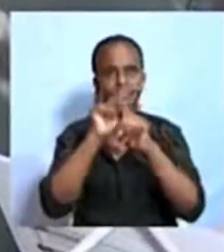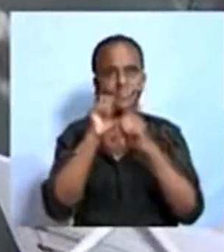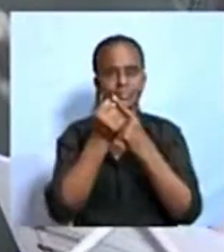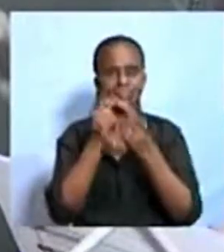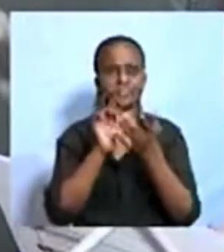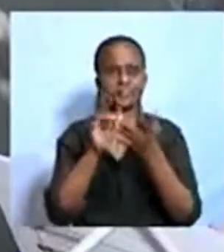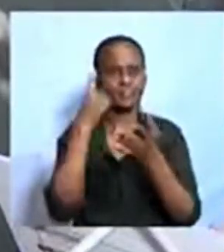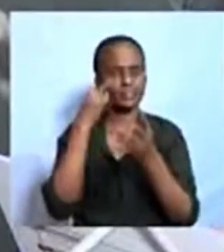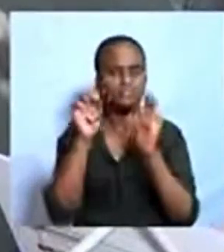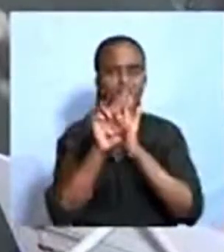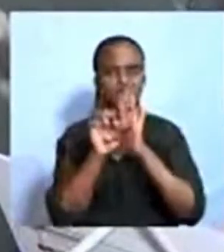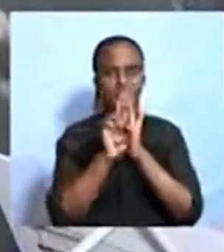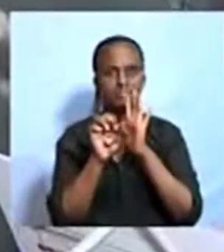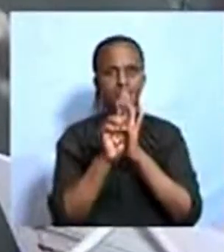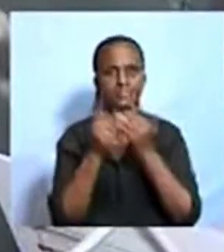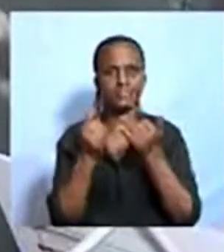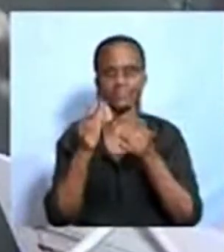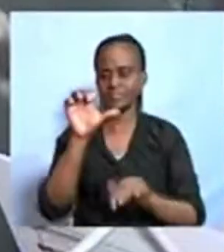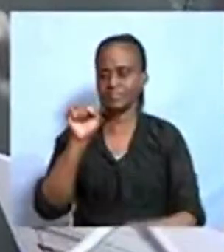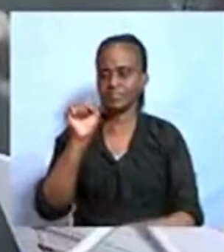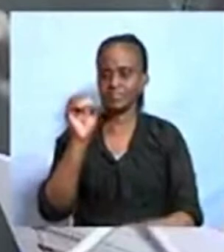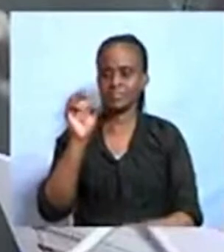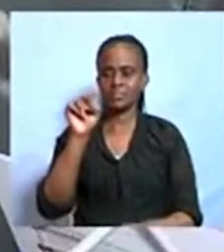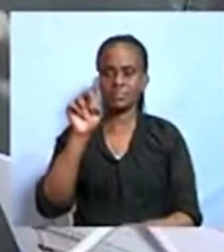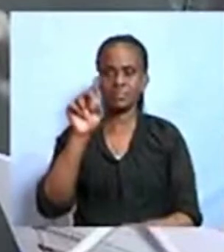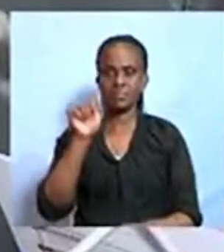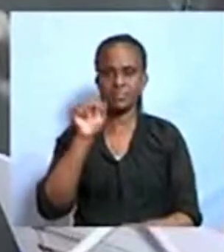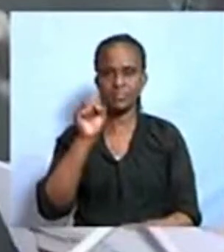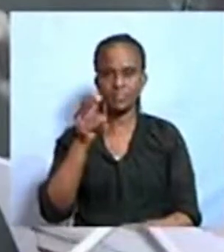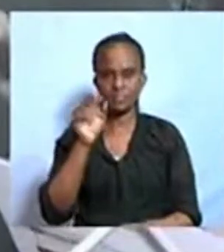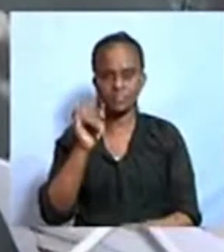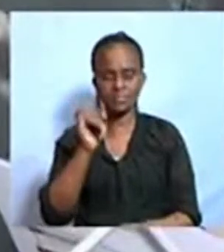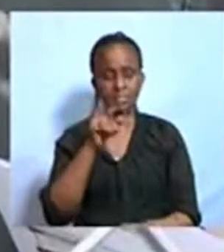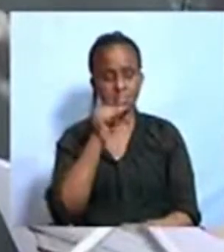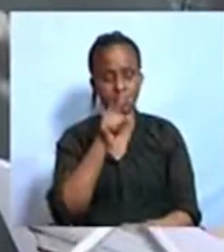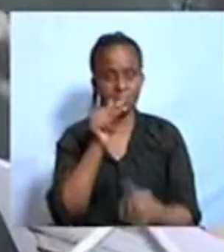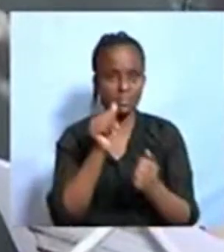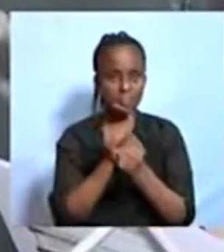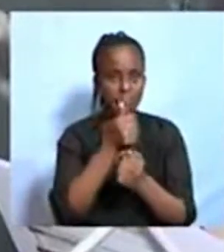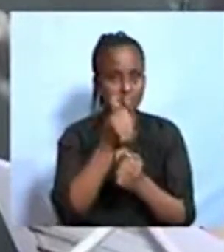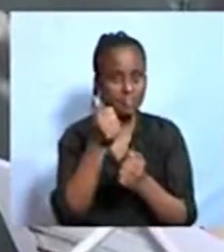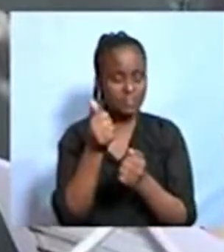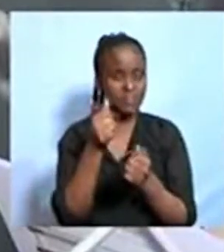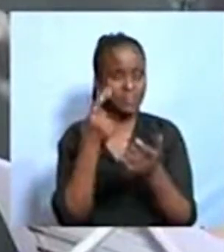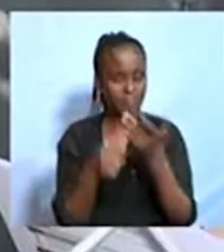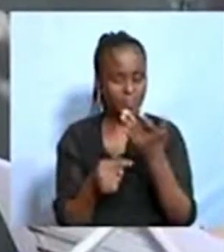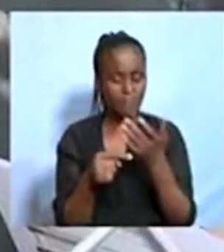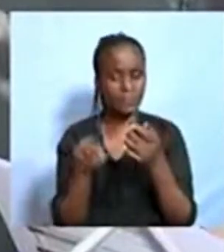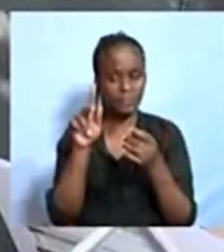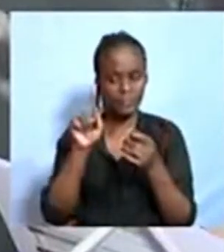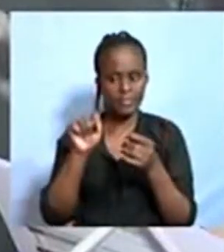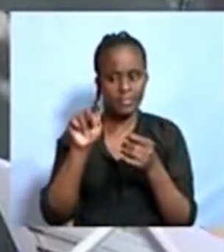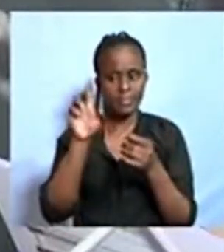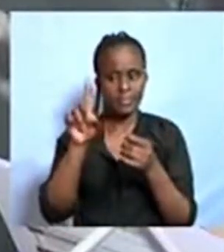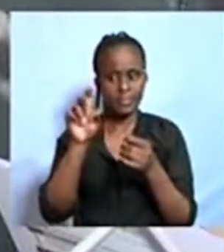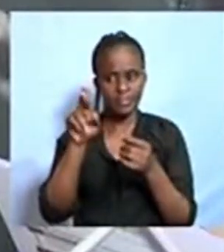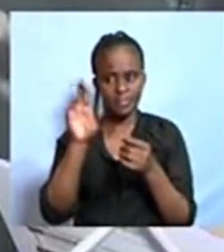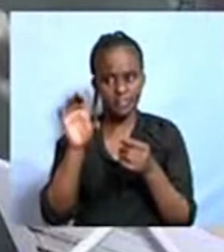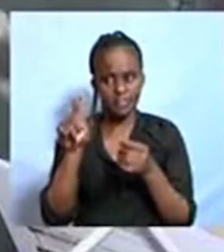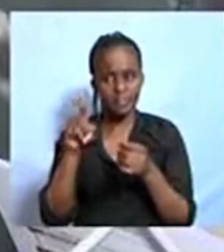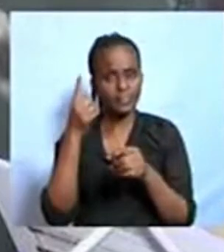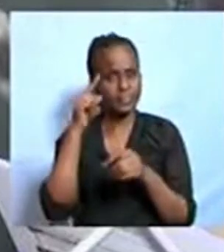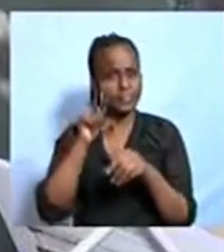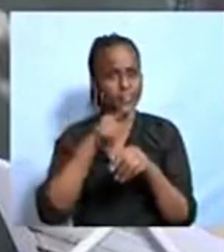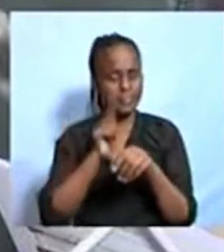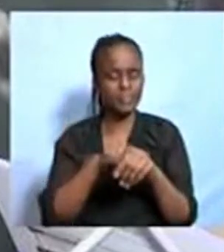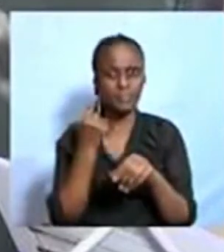for instance, the Sondash formula, and the research that has been pending at TDRC in Ndola for some time, and yet